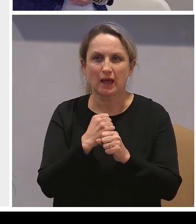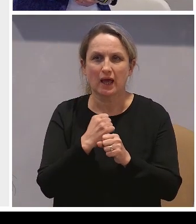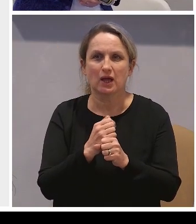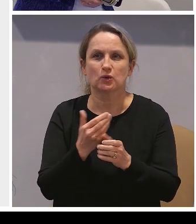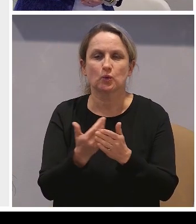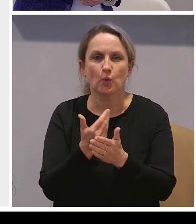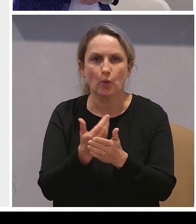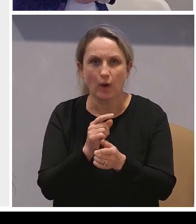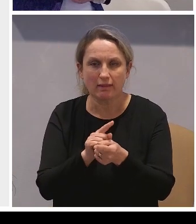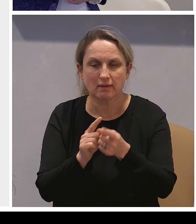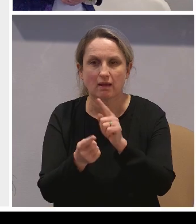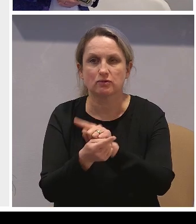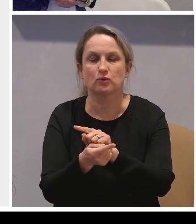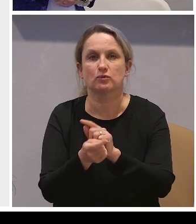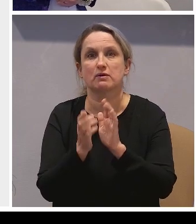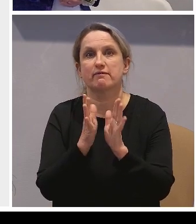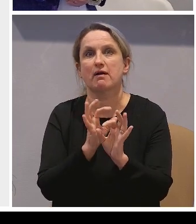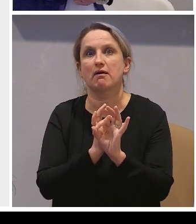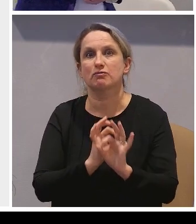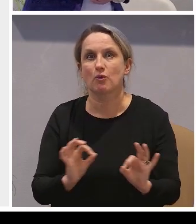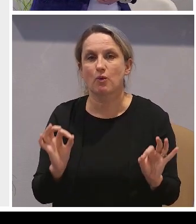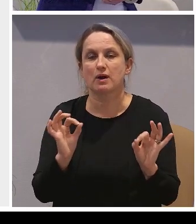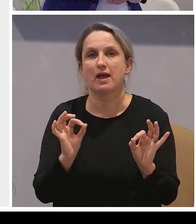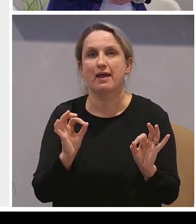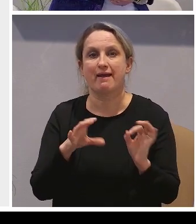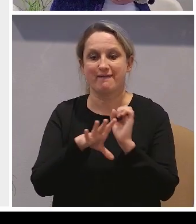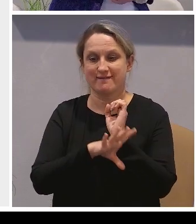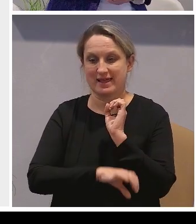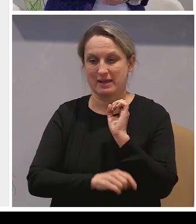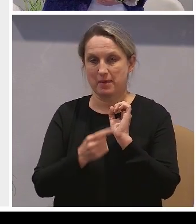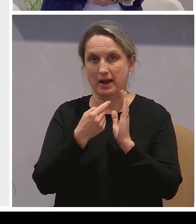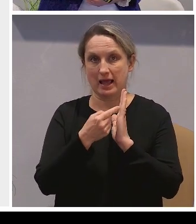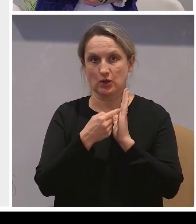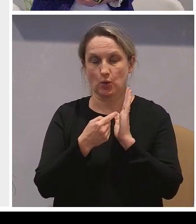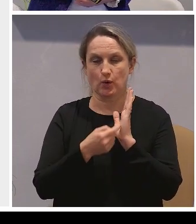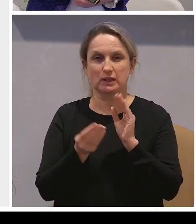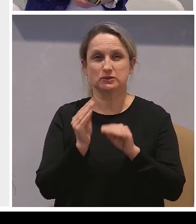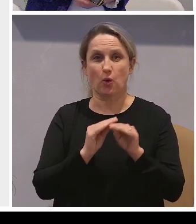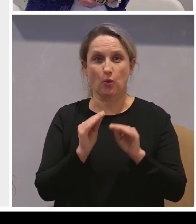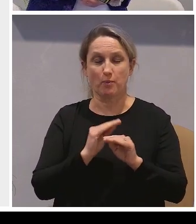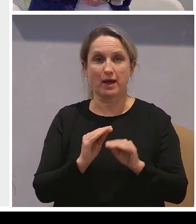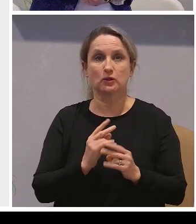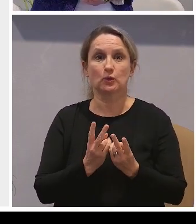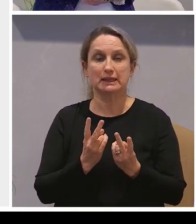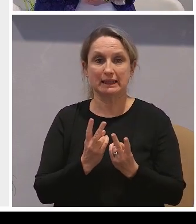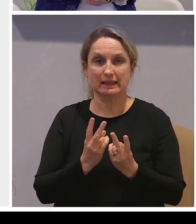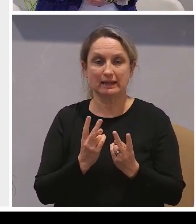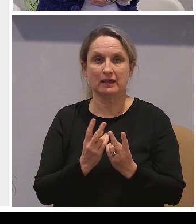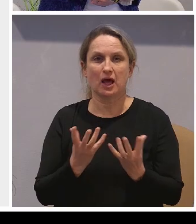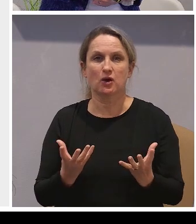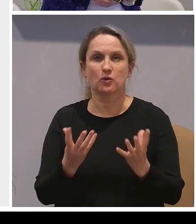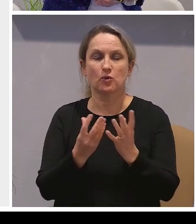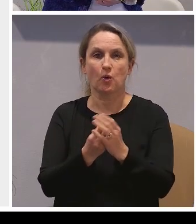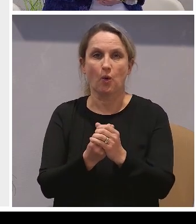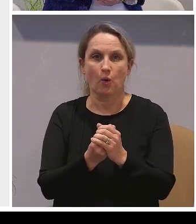uuendatud treatment guidelines ja that väga were tore, prepared a et long see time ago. viimane These have been juhis on siis updated kokku several pandud nii, times, et see and it's nice pakub that the siis